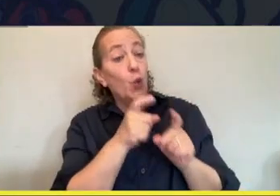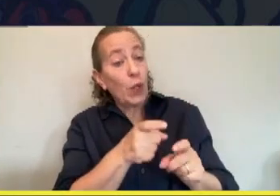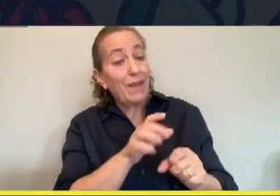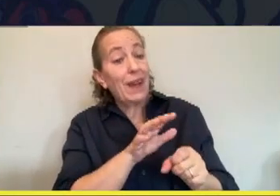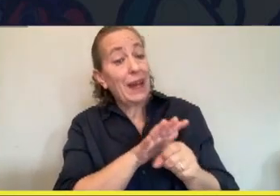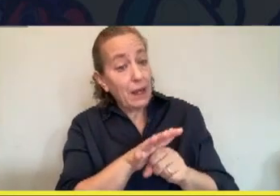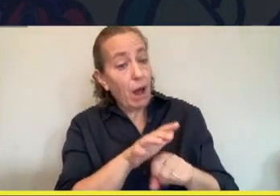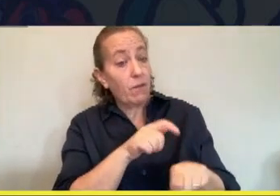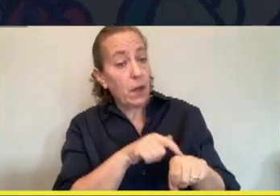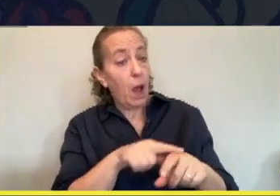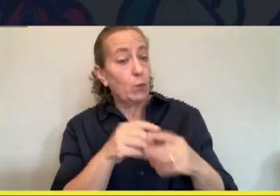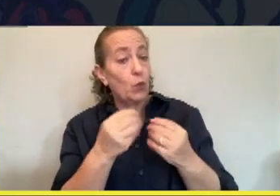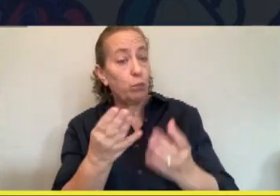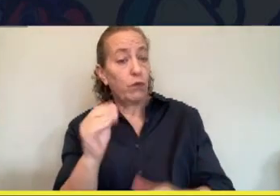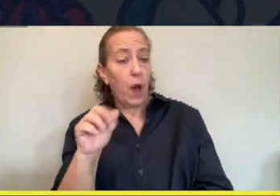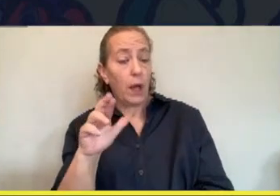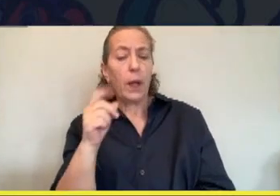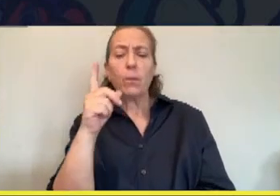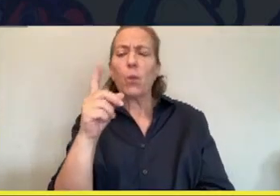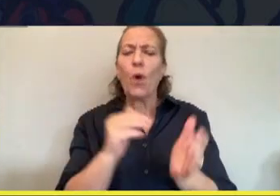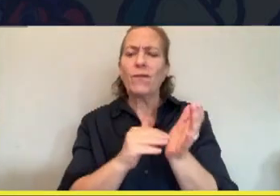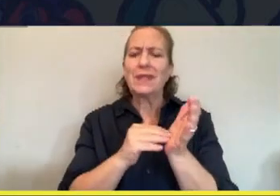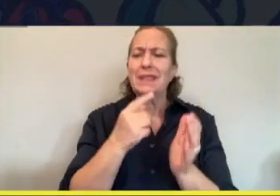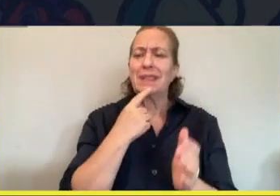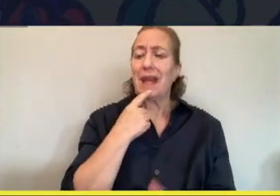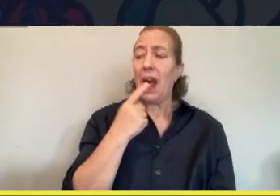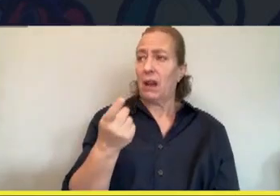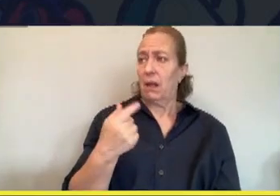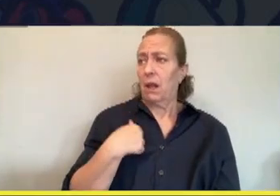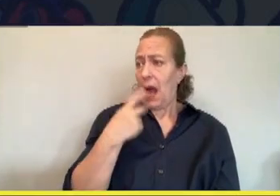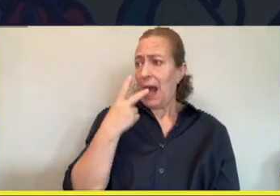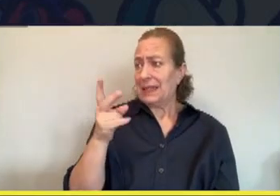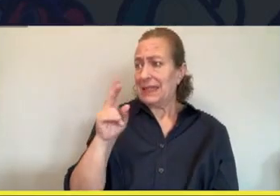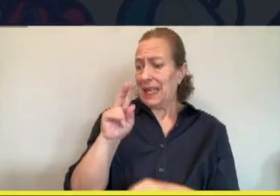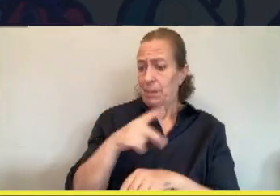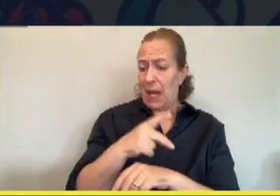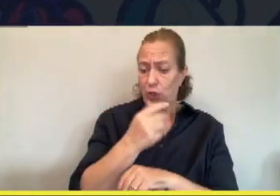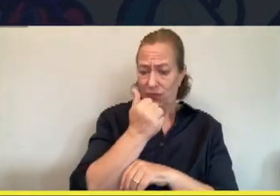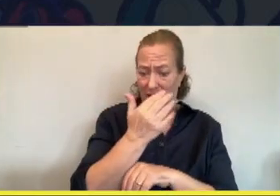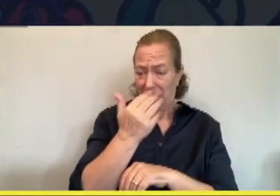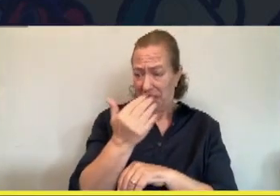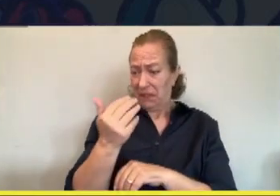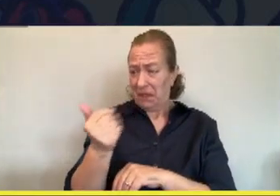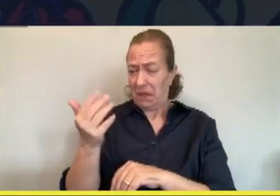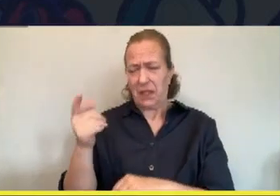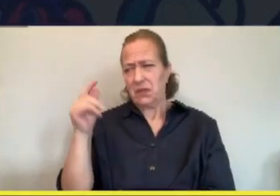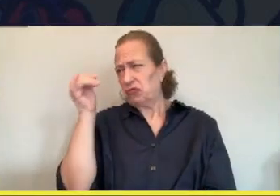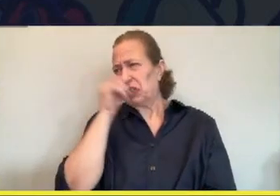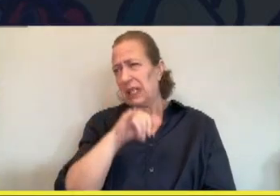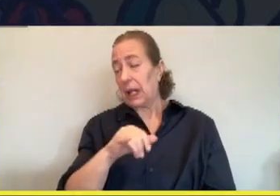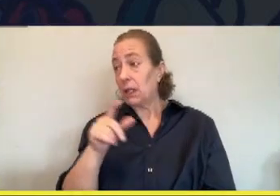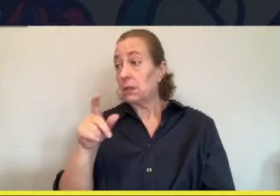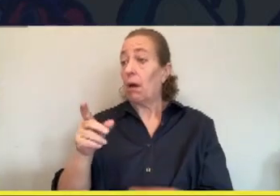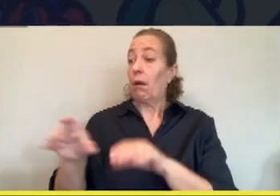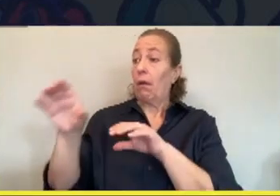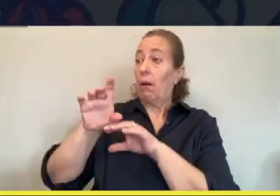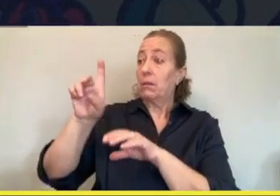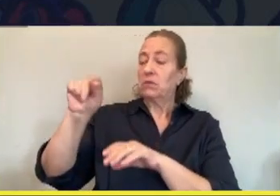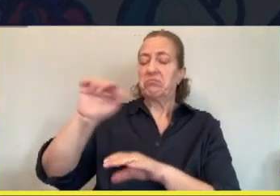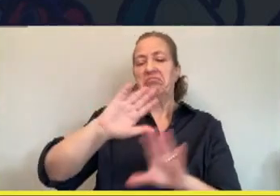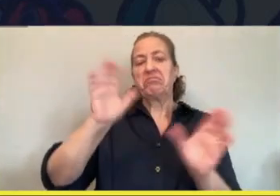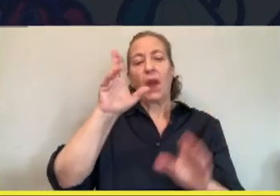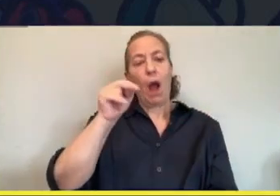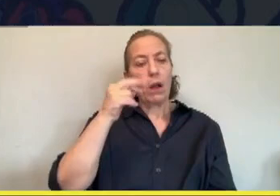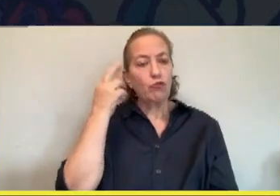one physician said, seeing patients at 15-minute clip is absolutely ridiculous. To see a patient with disability in those timeframes is unreasonable and